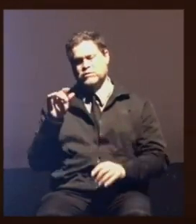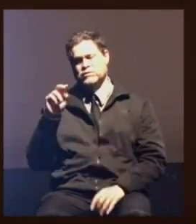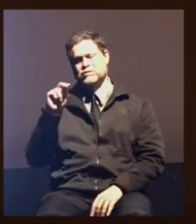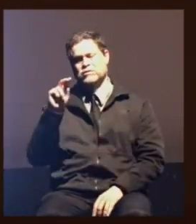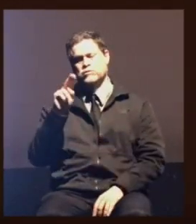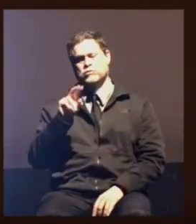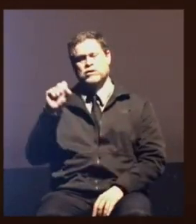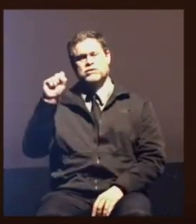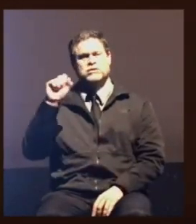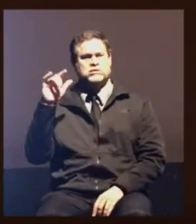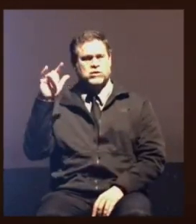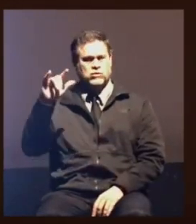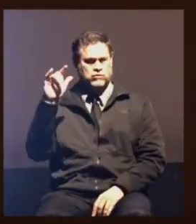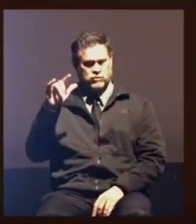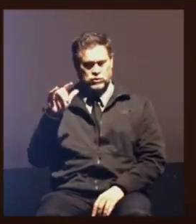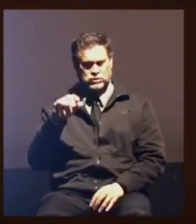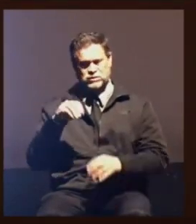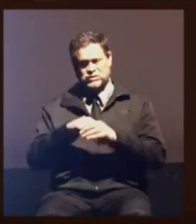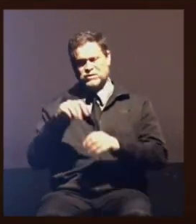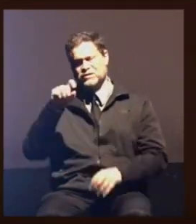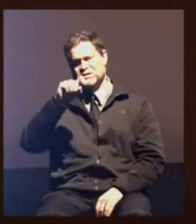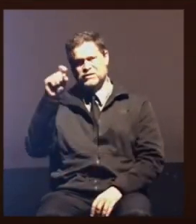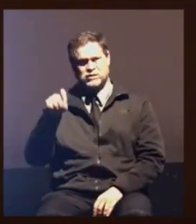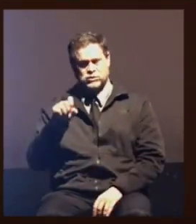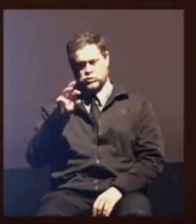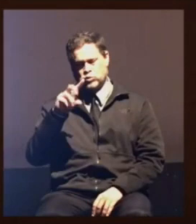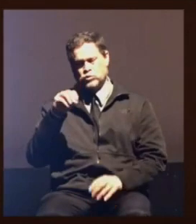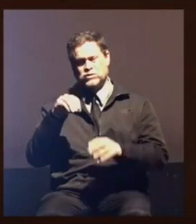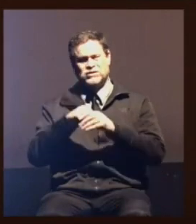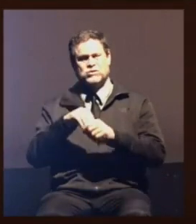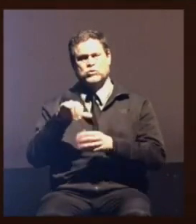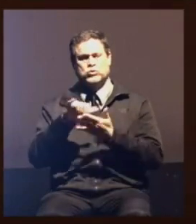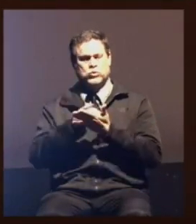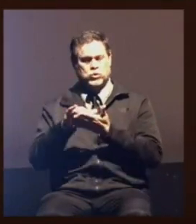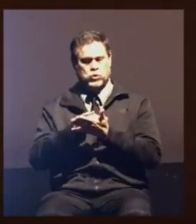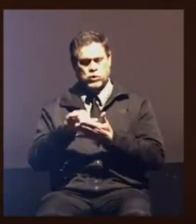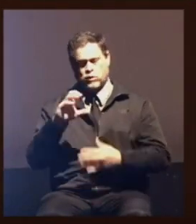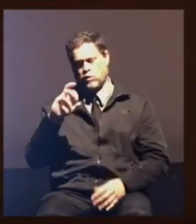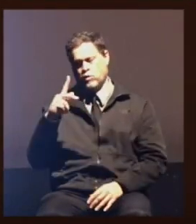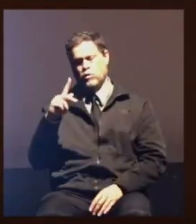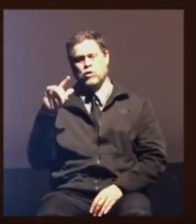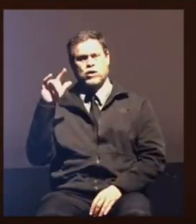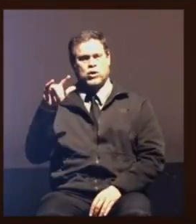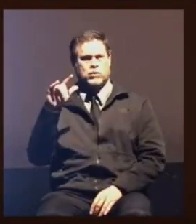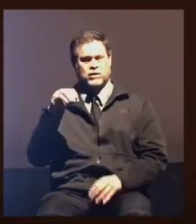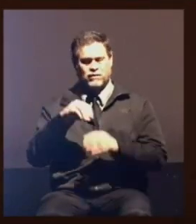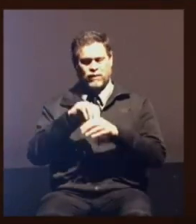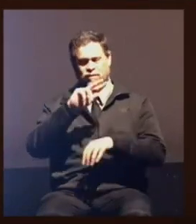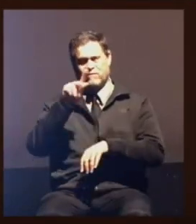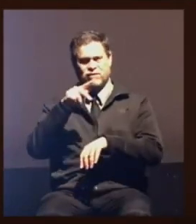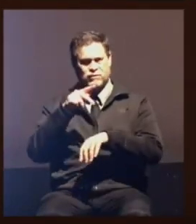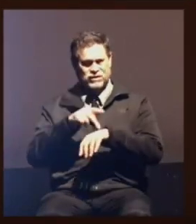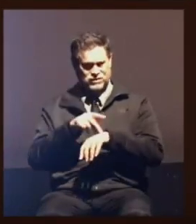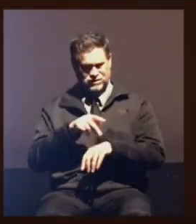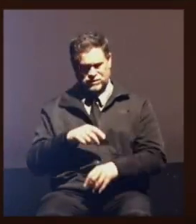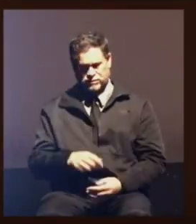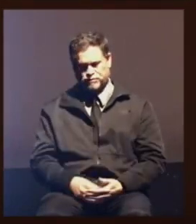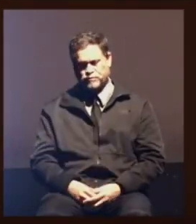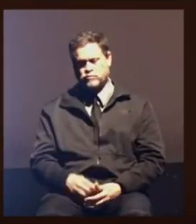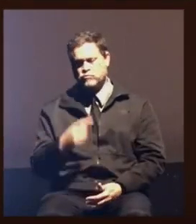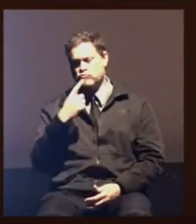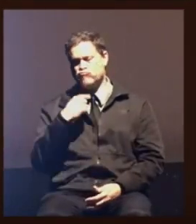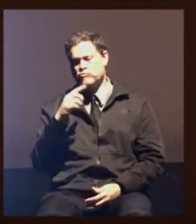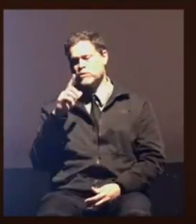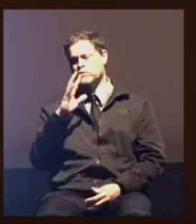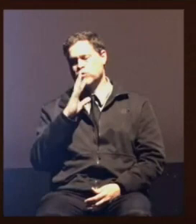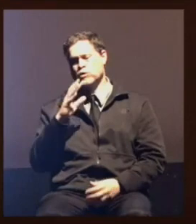Air Force Base in Texas, the Stewart Air Force Base in New York, and the Clark Air Base in the Philippines. His red talk